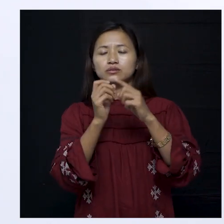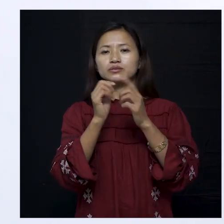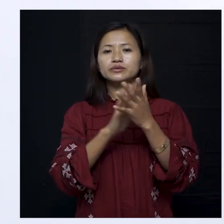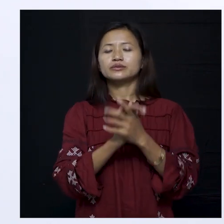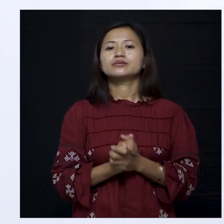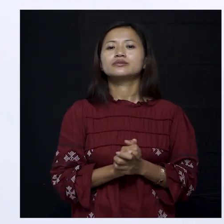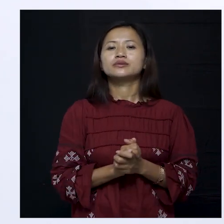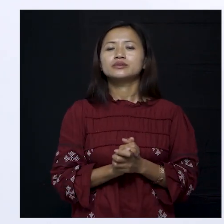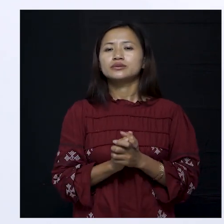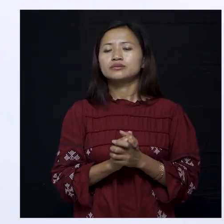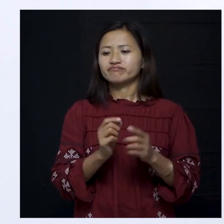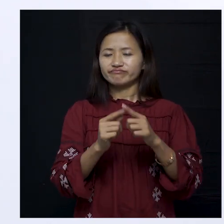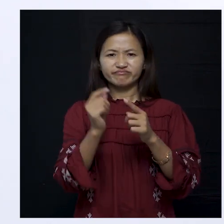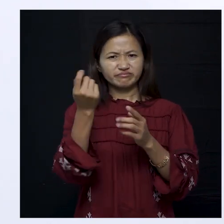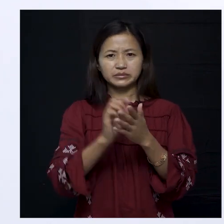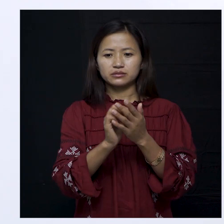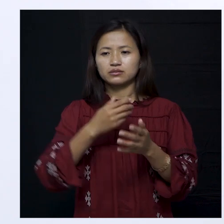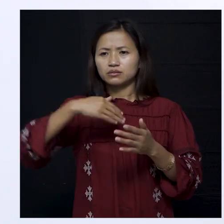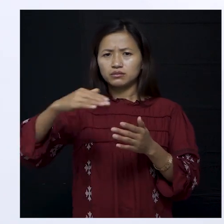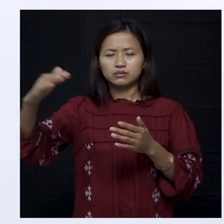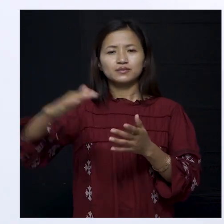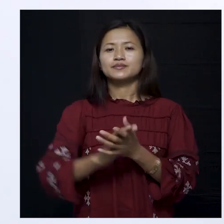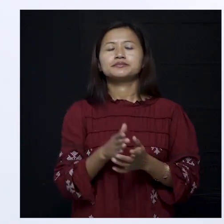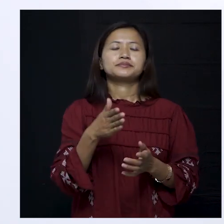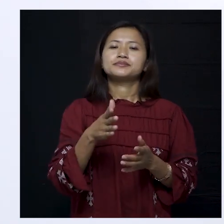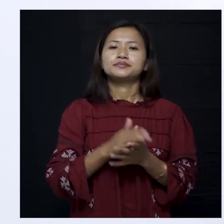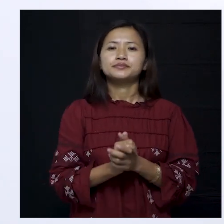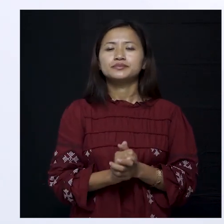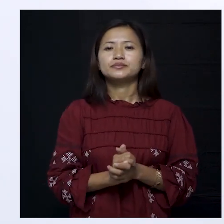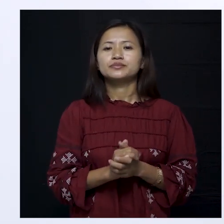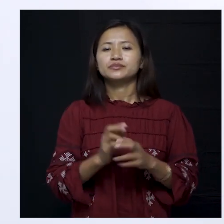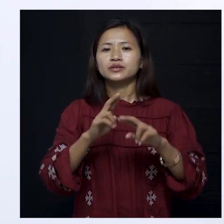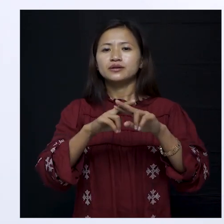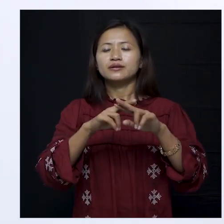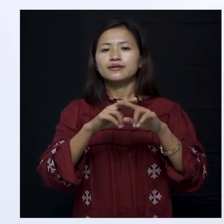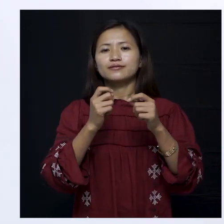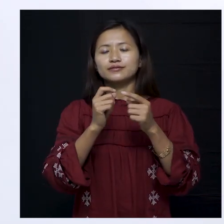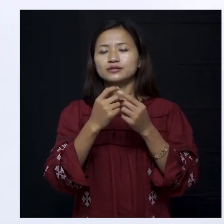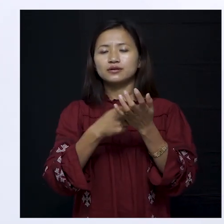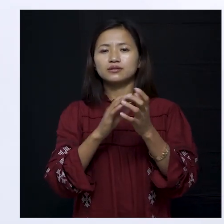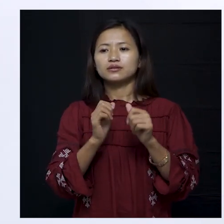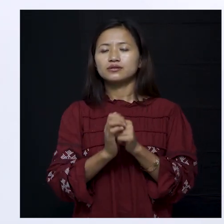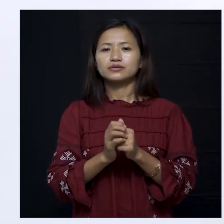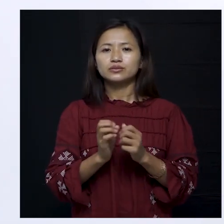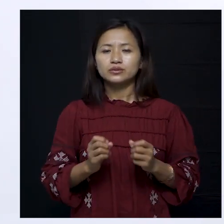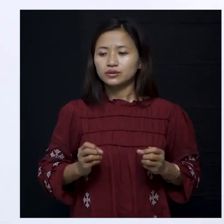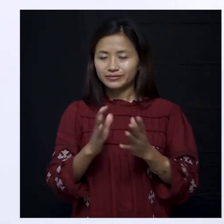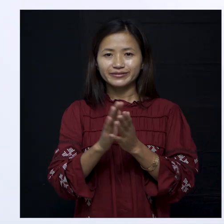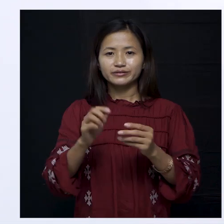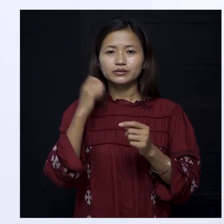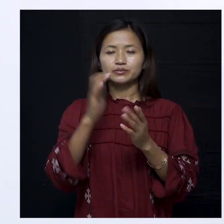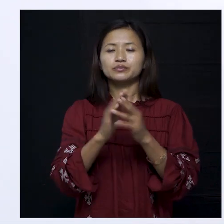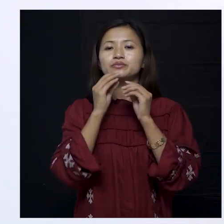cannot just write topic and then go on. Okay, so your topic has to be farewell speech for our teacher, and then you can